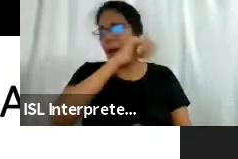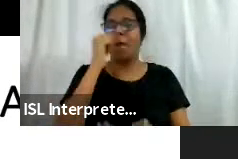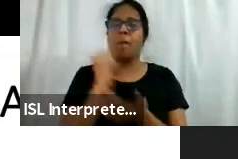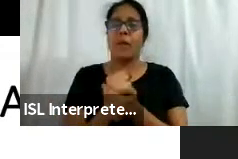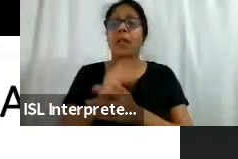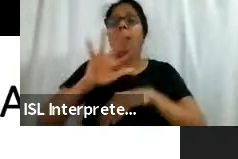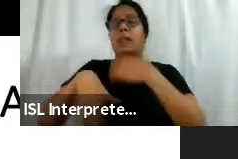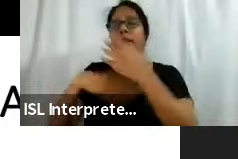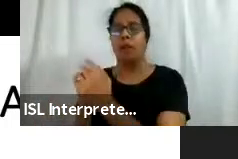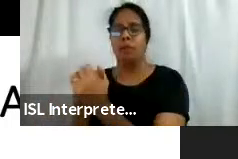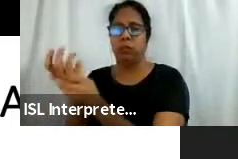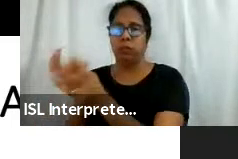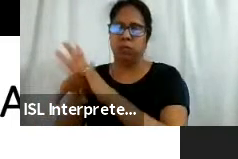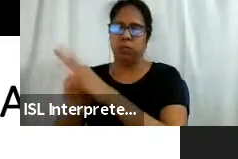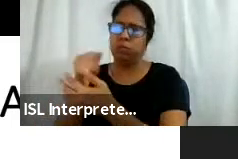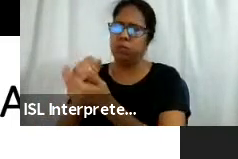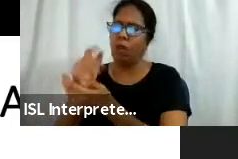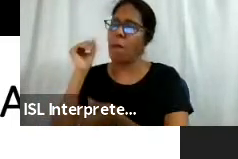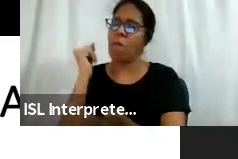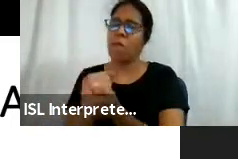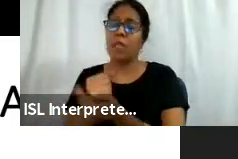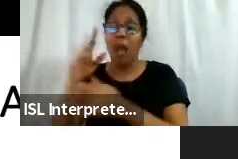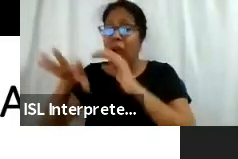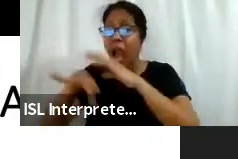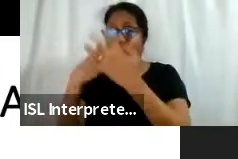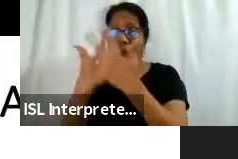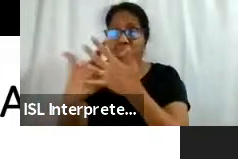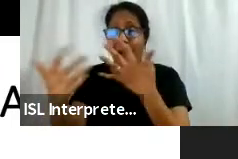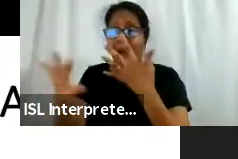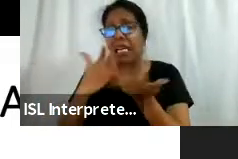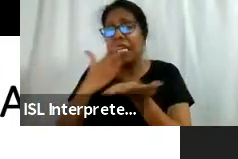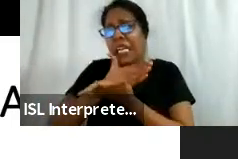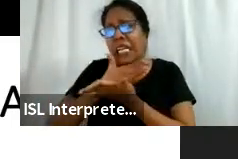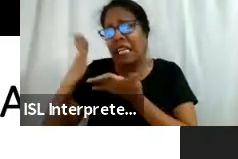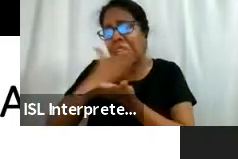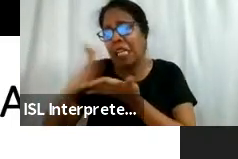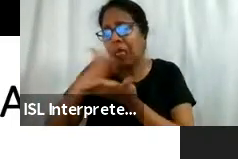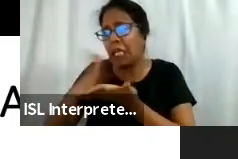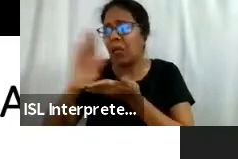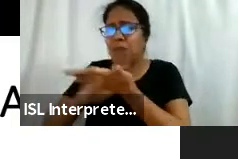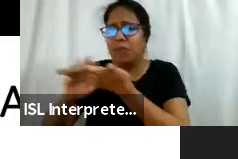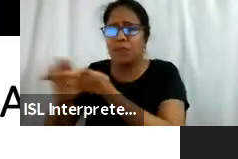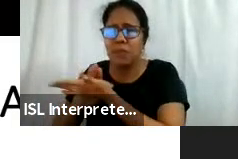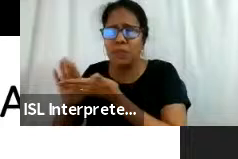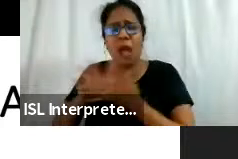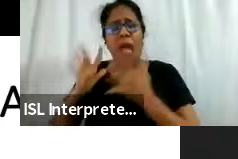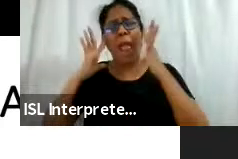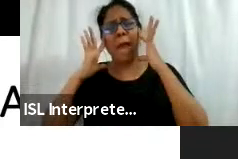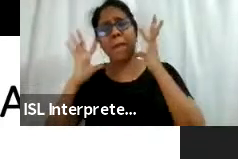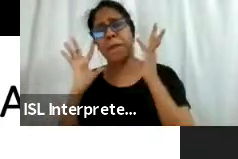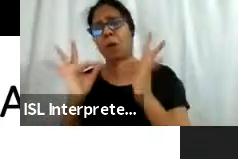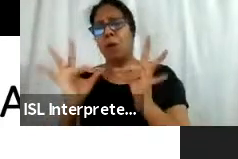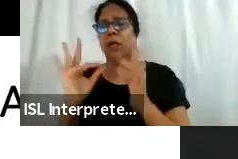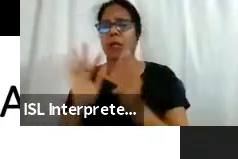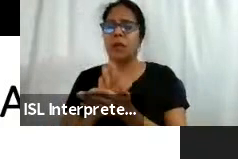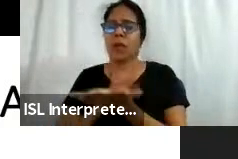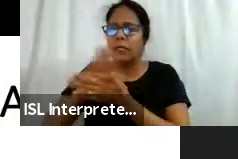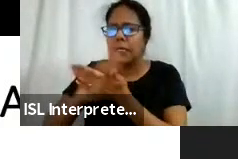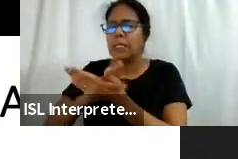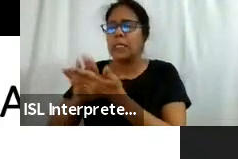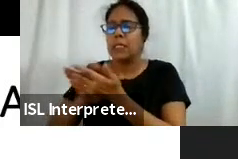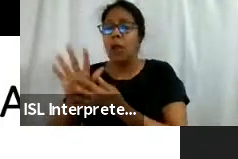washing. Hand hygiene is must. You need to wash your hands for 40 seconds with soap and